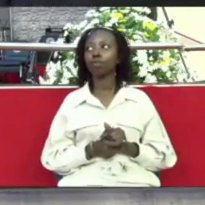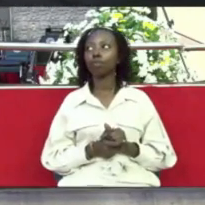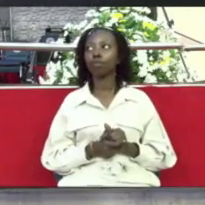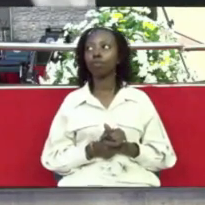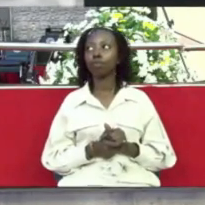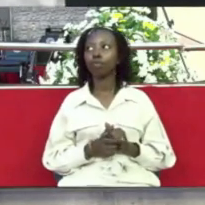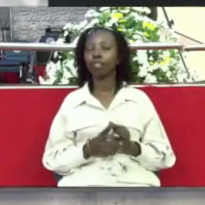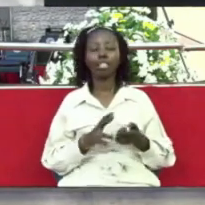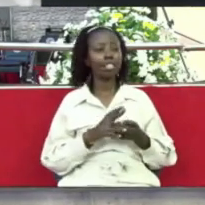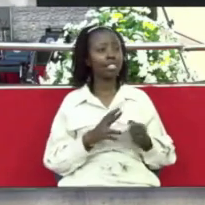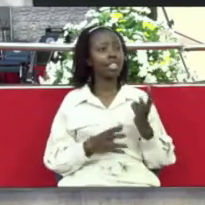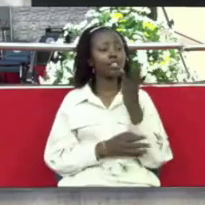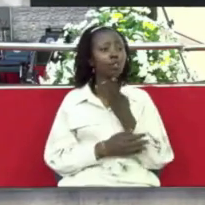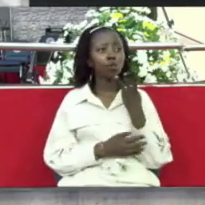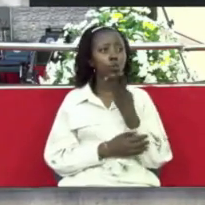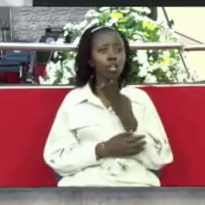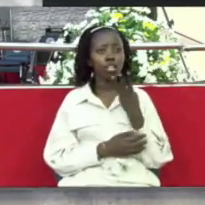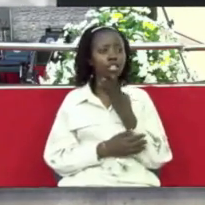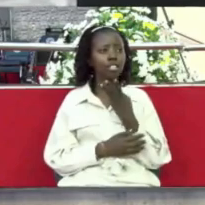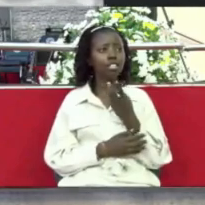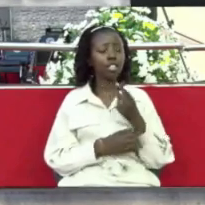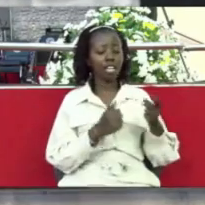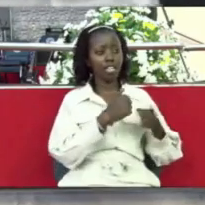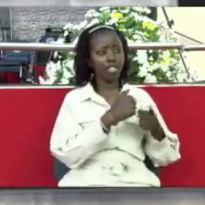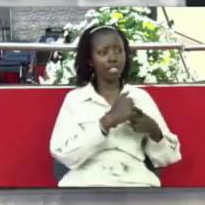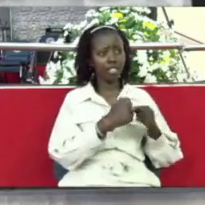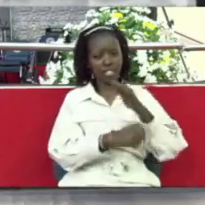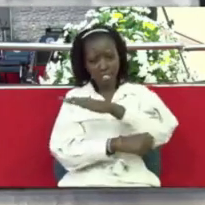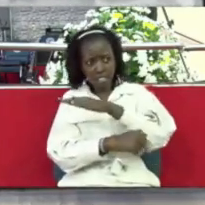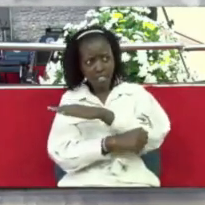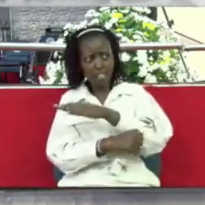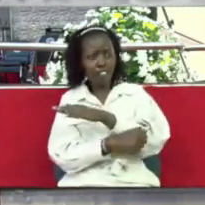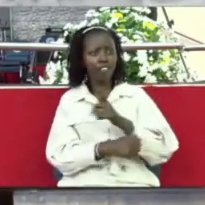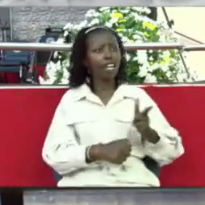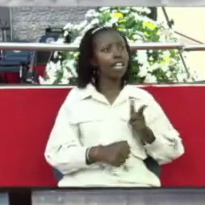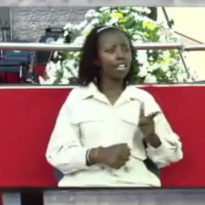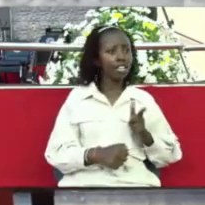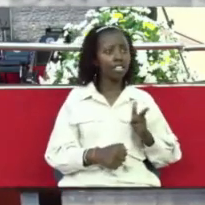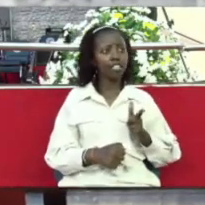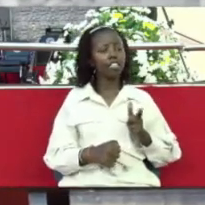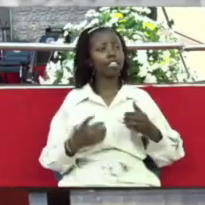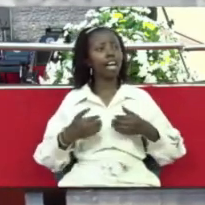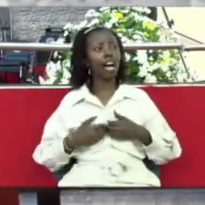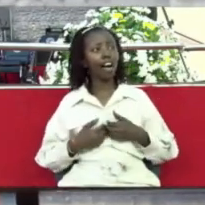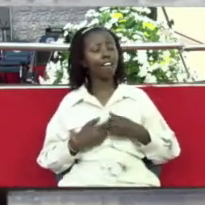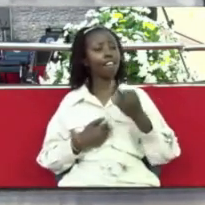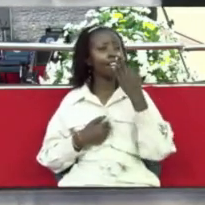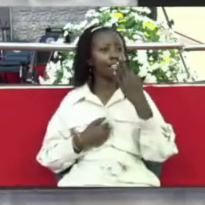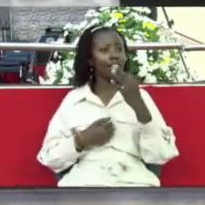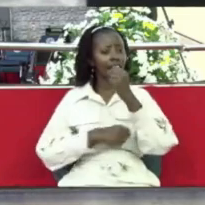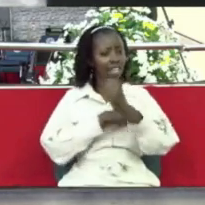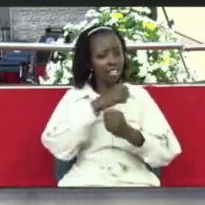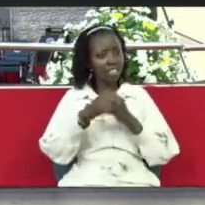Beginning this Wednesday at 6 o'clock, the Daughters of Impact will host its third annual